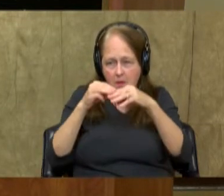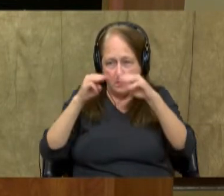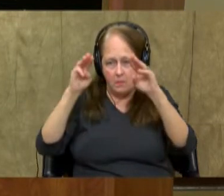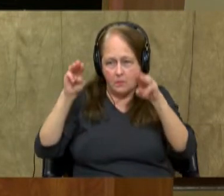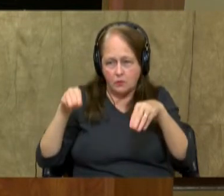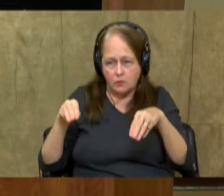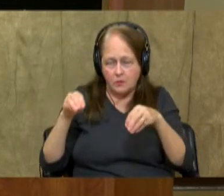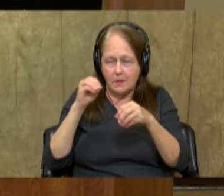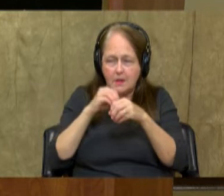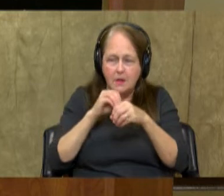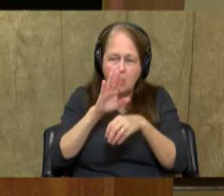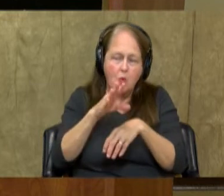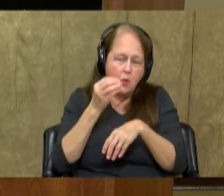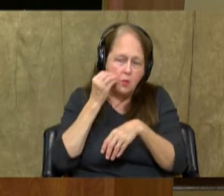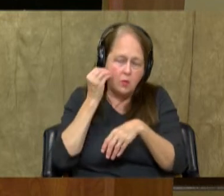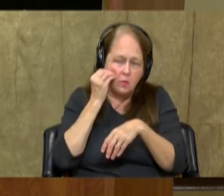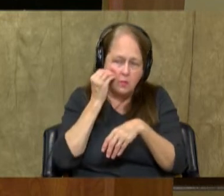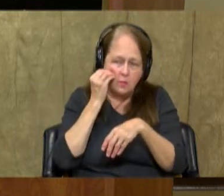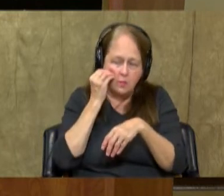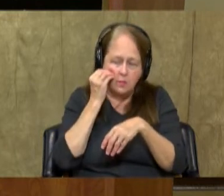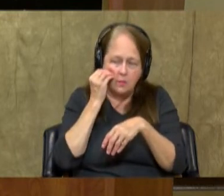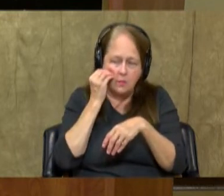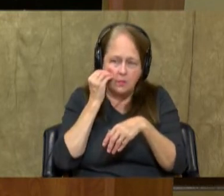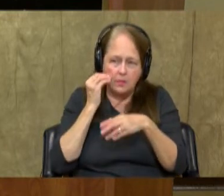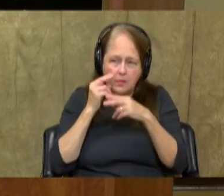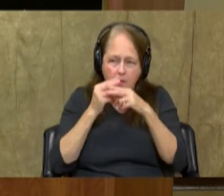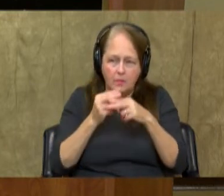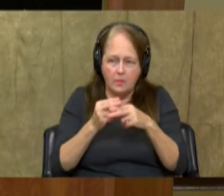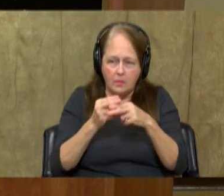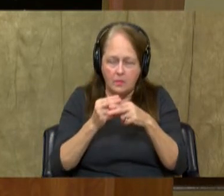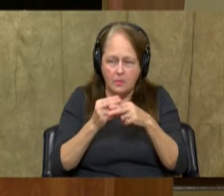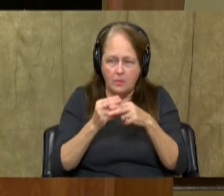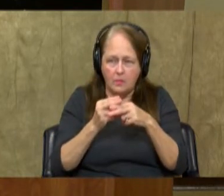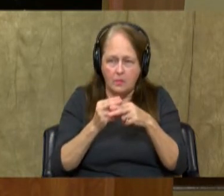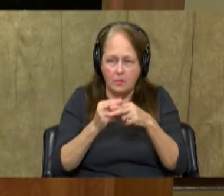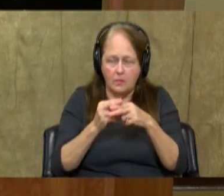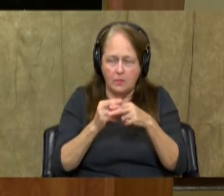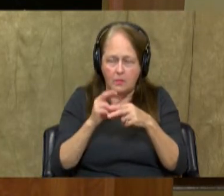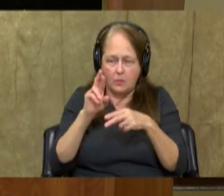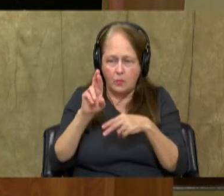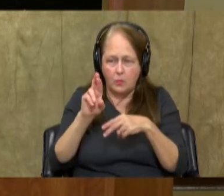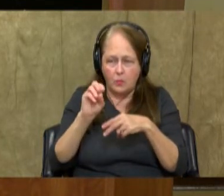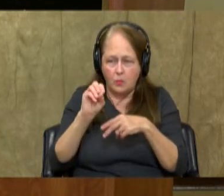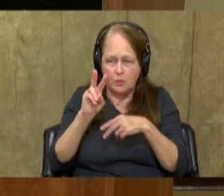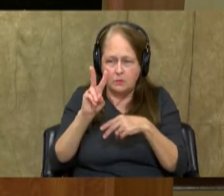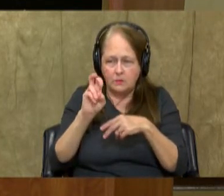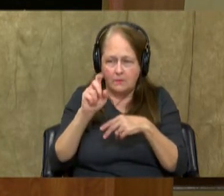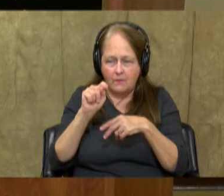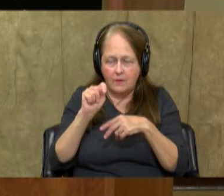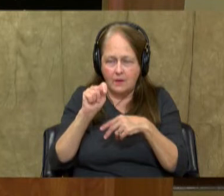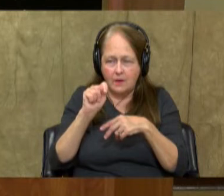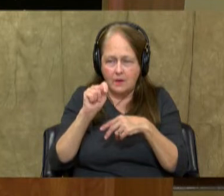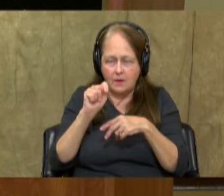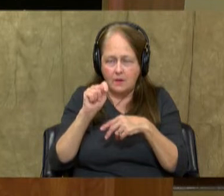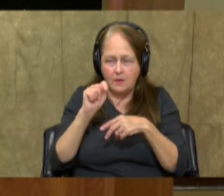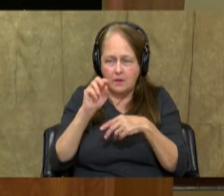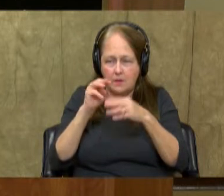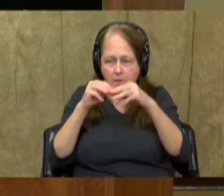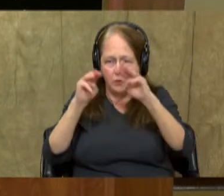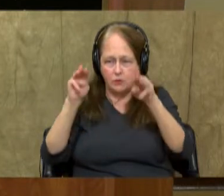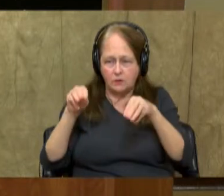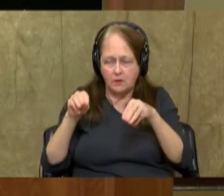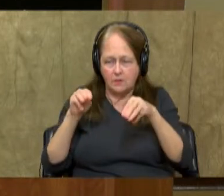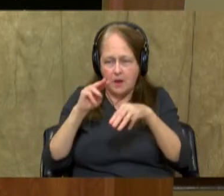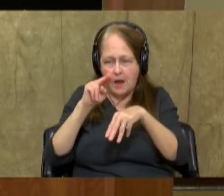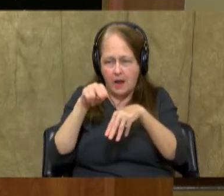his own home. He called it the Roosevelt Museum of Natural